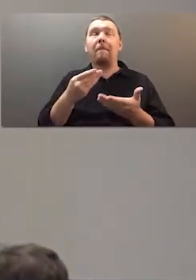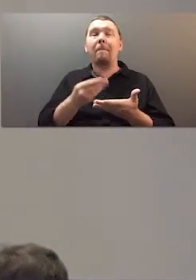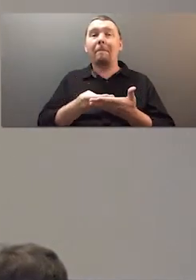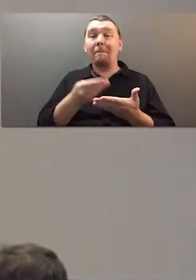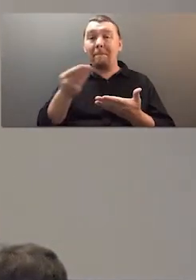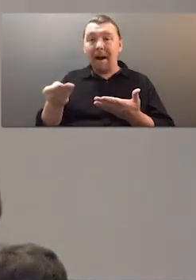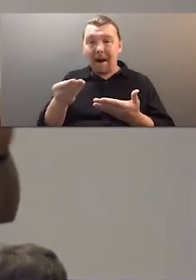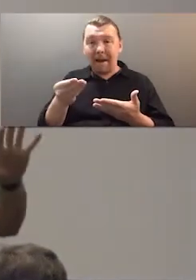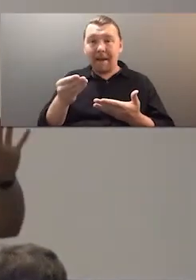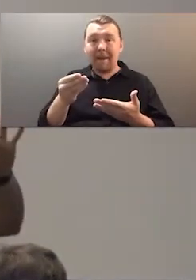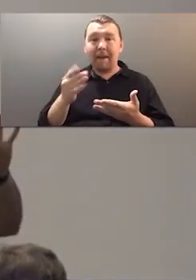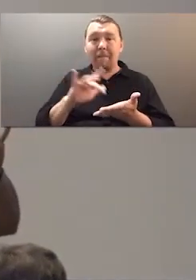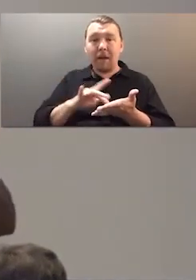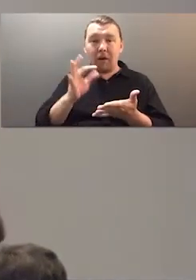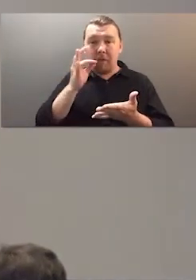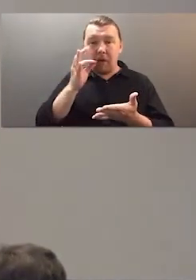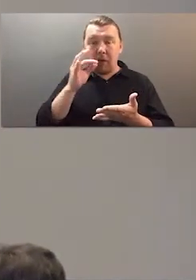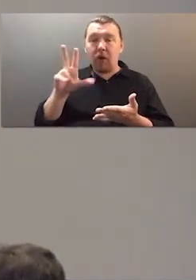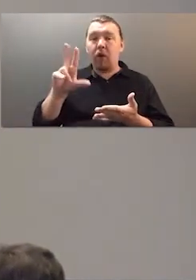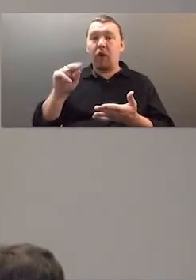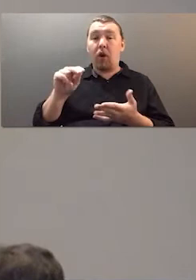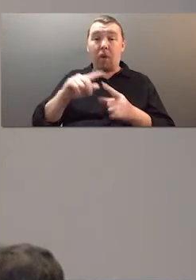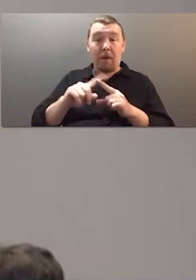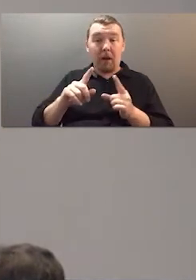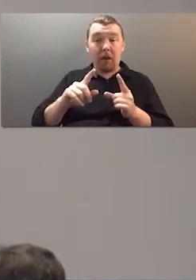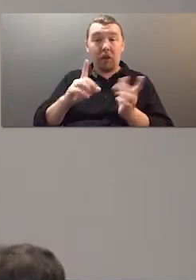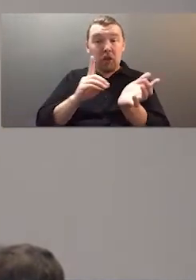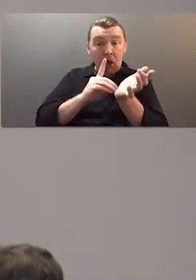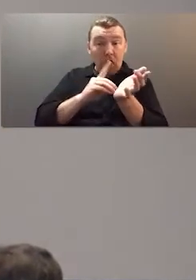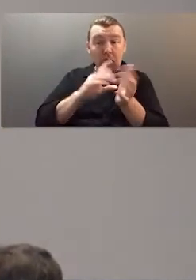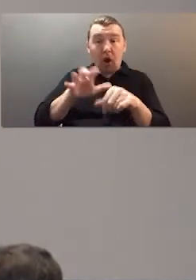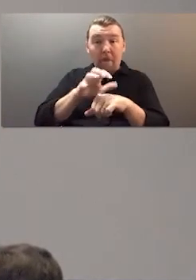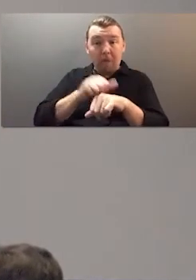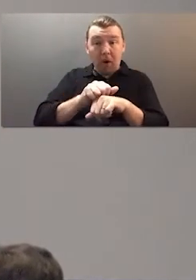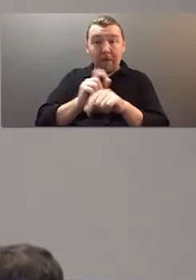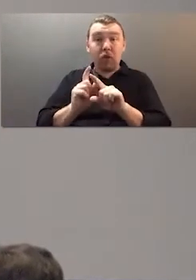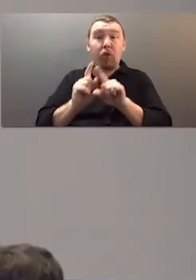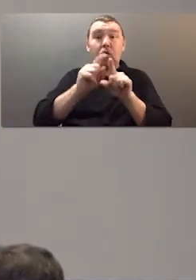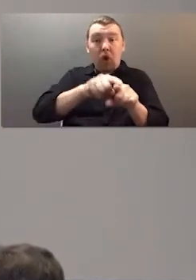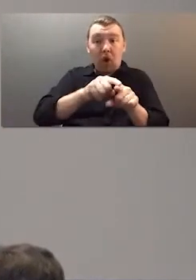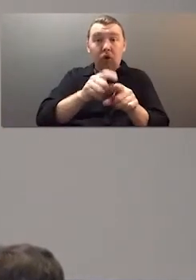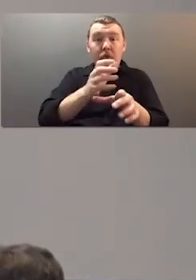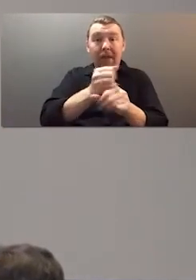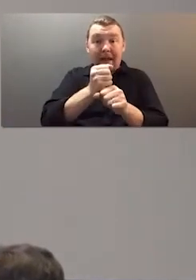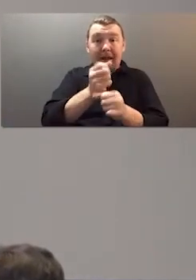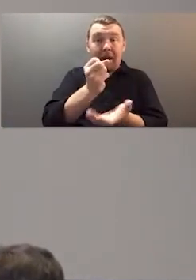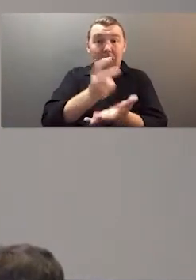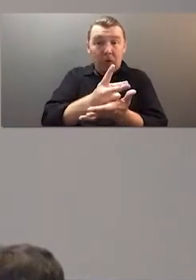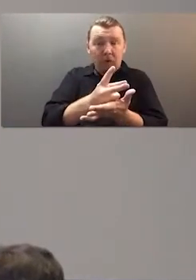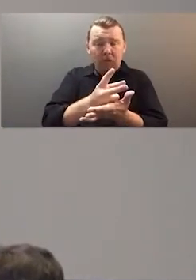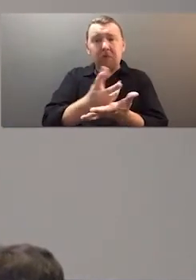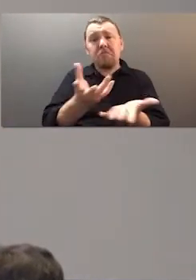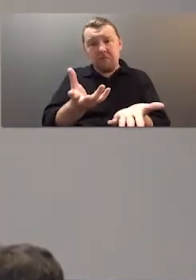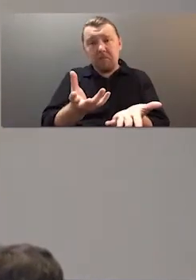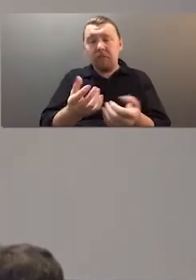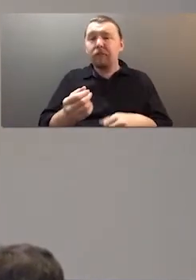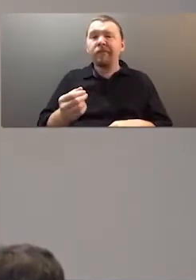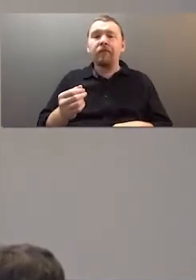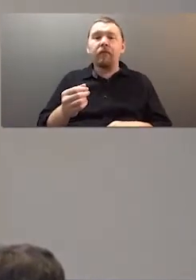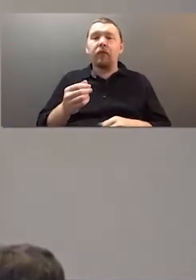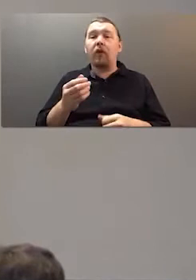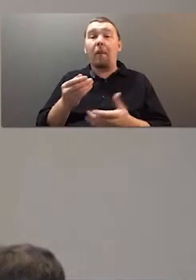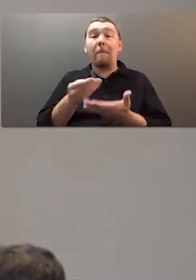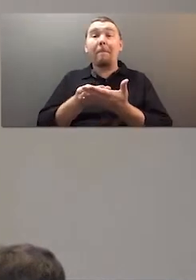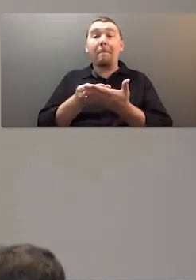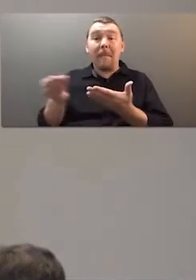likely purchasing of the medical marijuana, no. But the doctor appointments to go, okay, because it's not federally approved, so